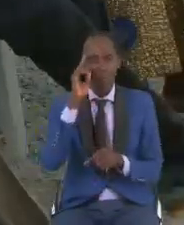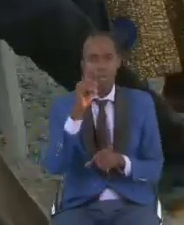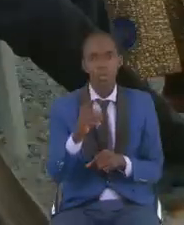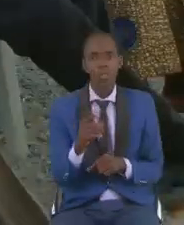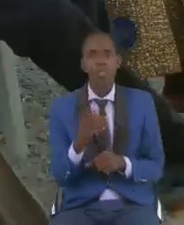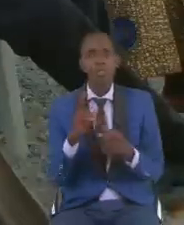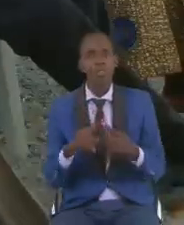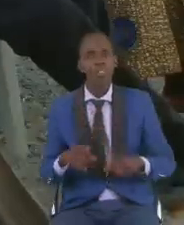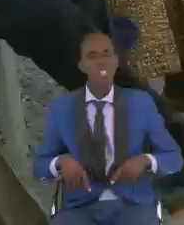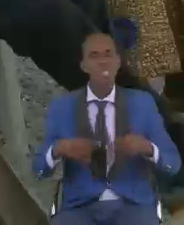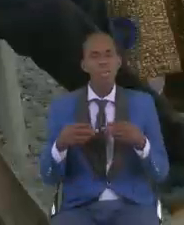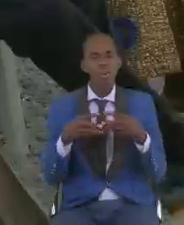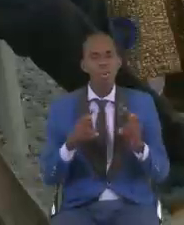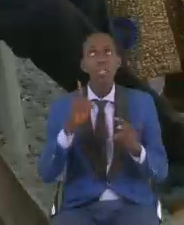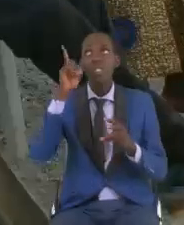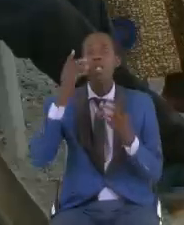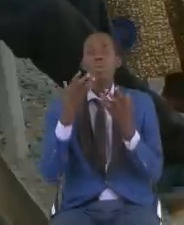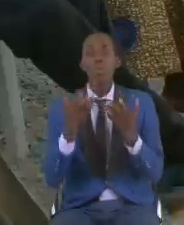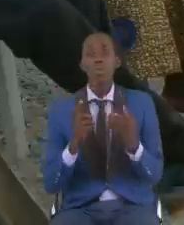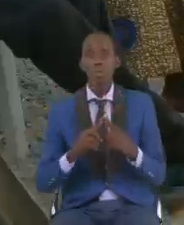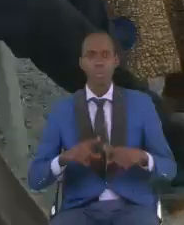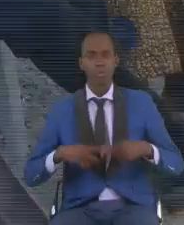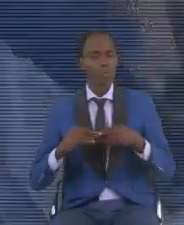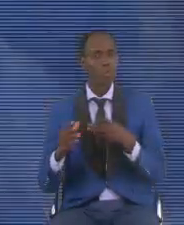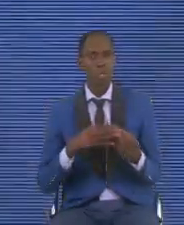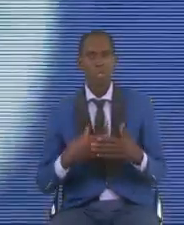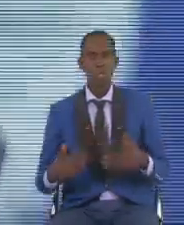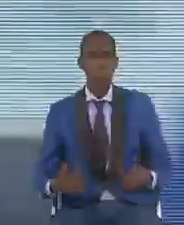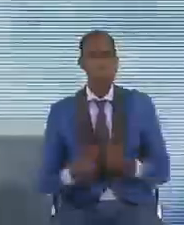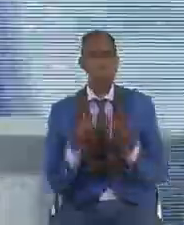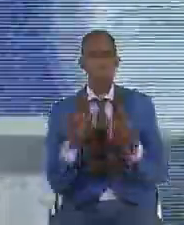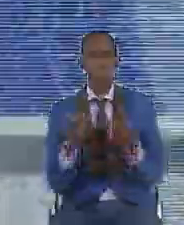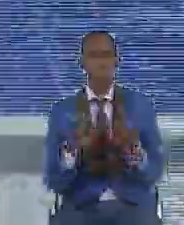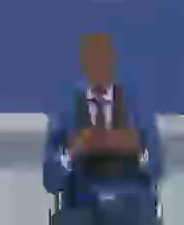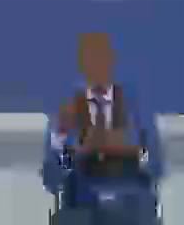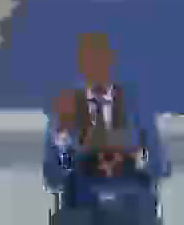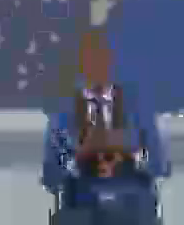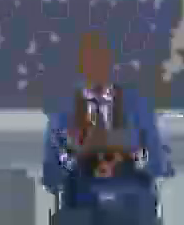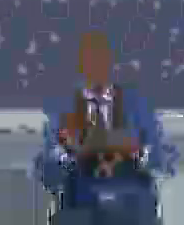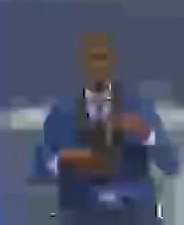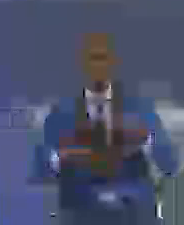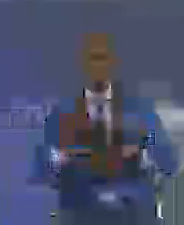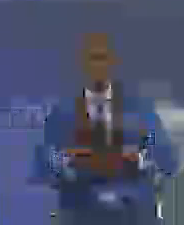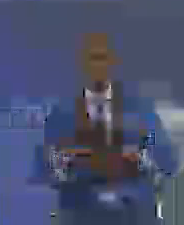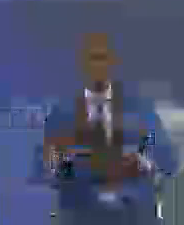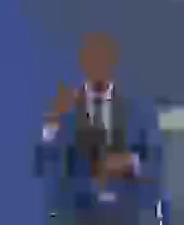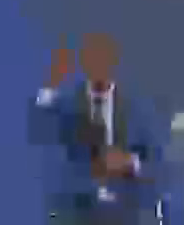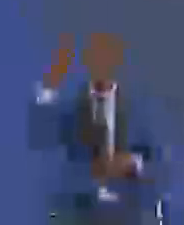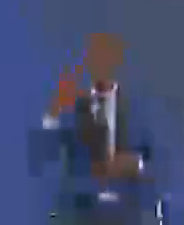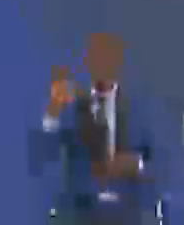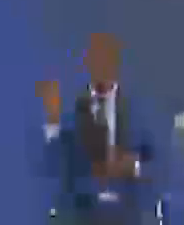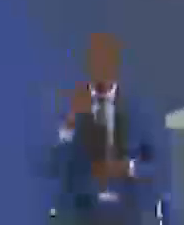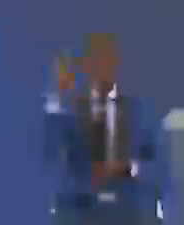he wants you to live. Whatever the challenge and whatever the difficulty, God's grace